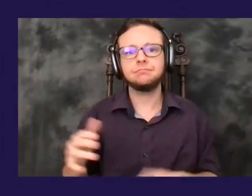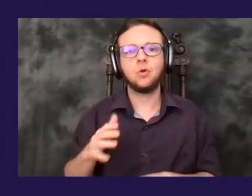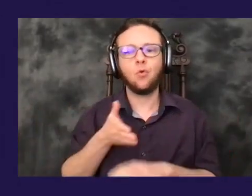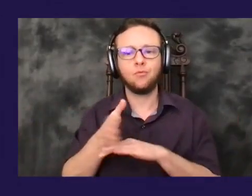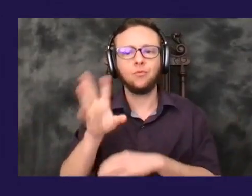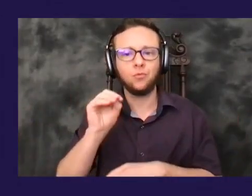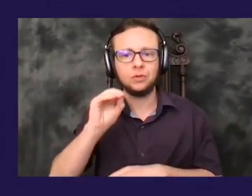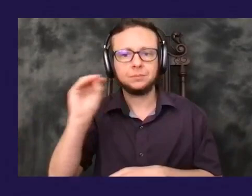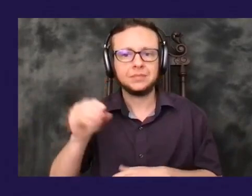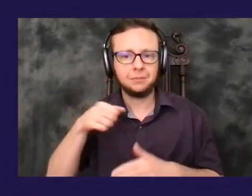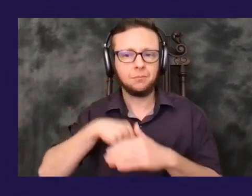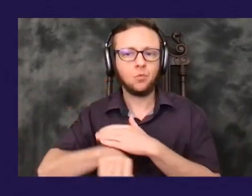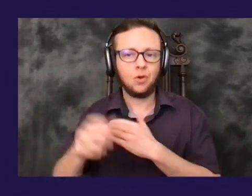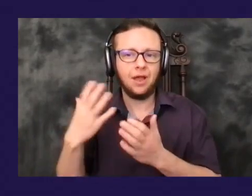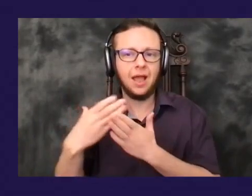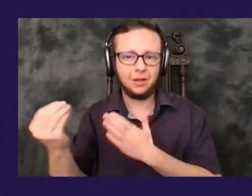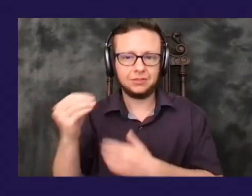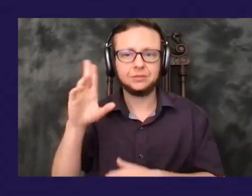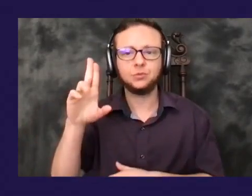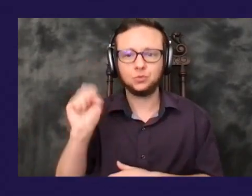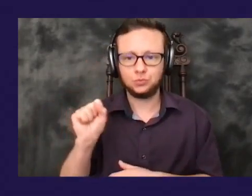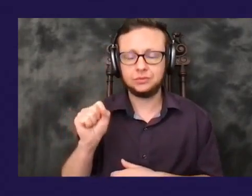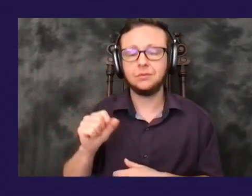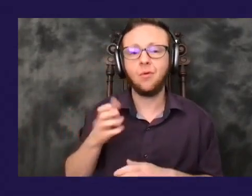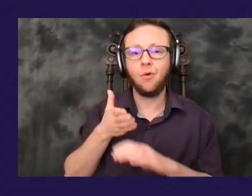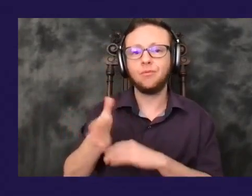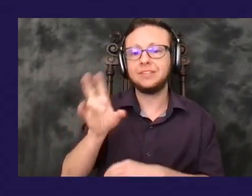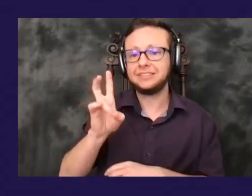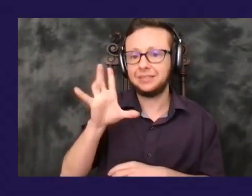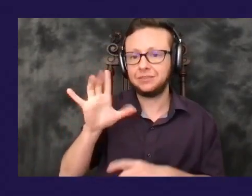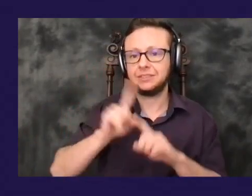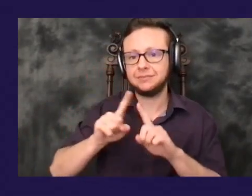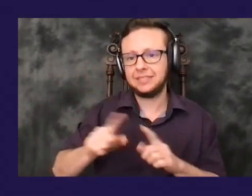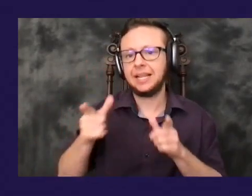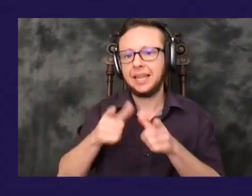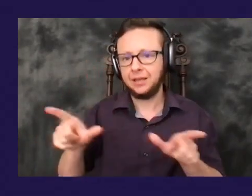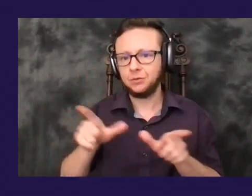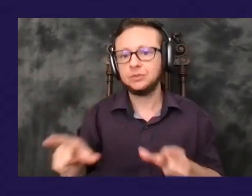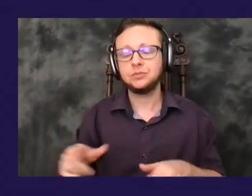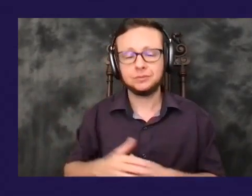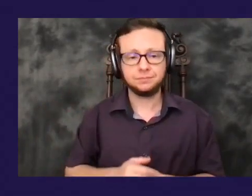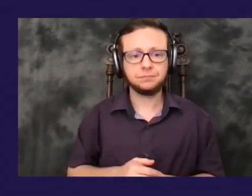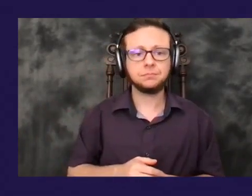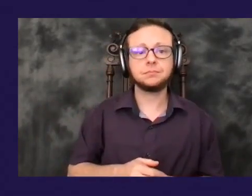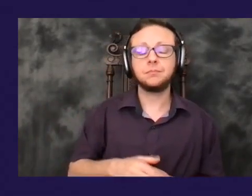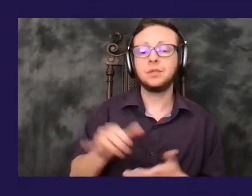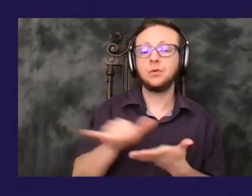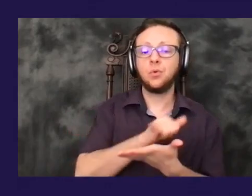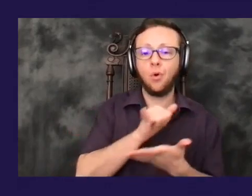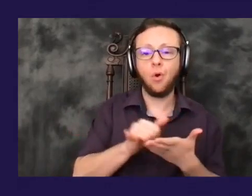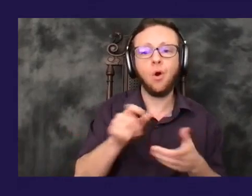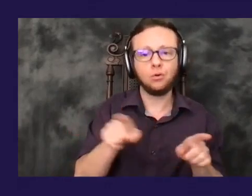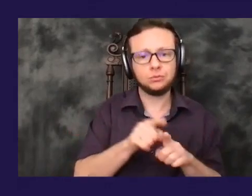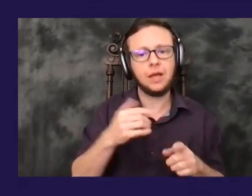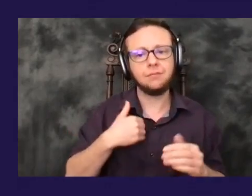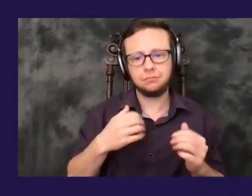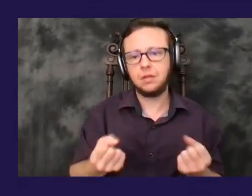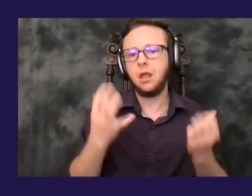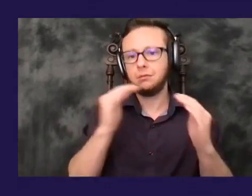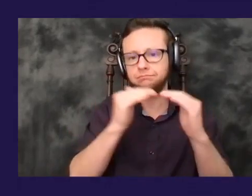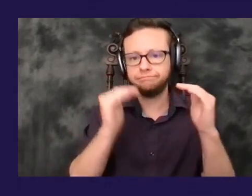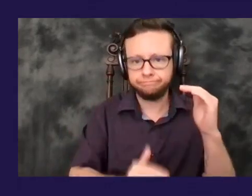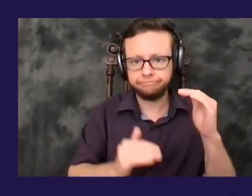over 700 language varieties spoken. New York City is also a city of deep inequities. Structural